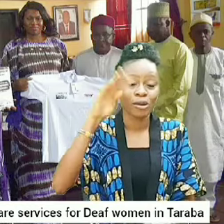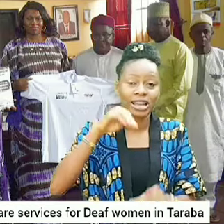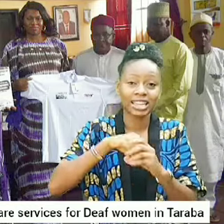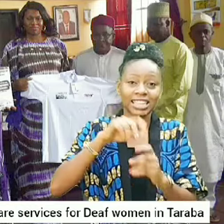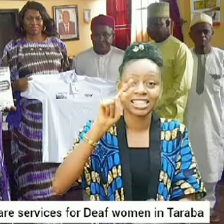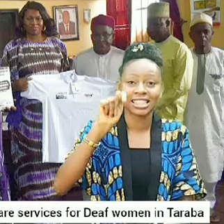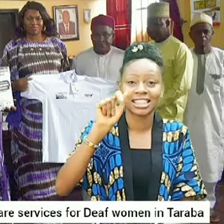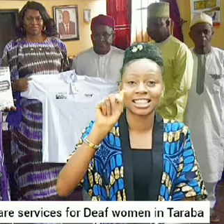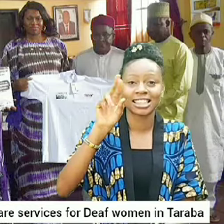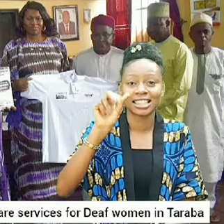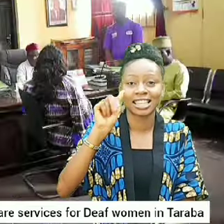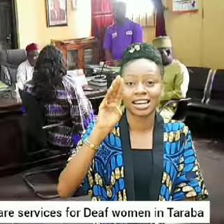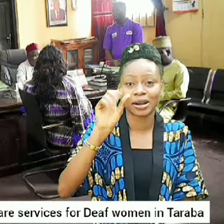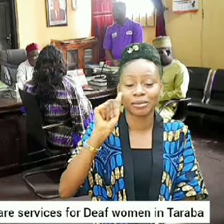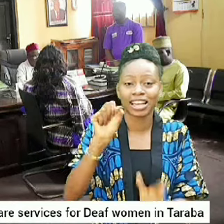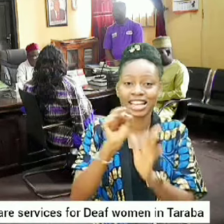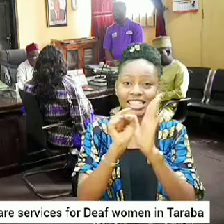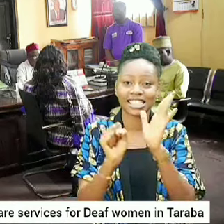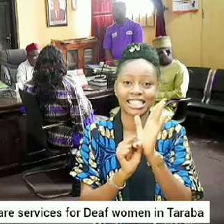State.